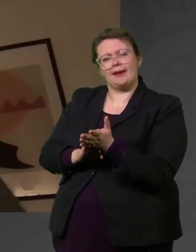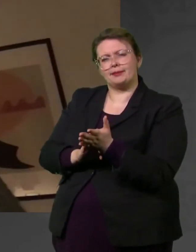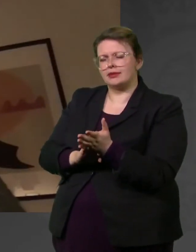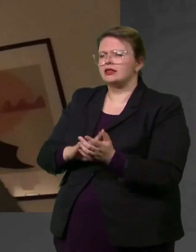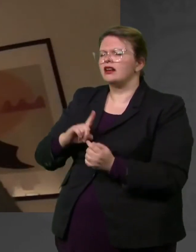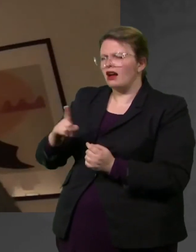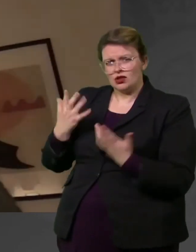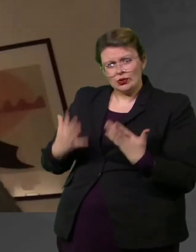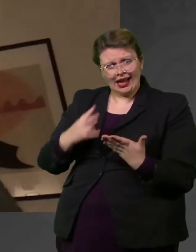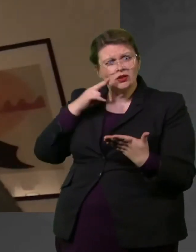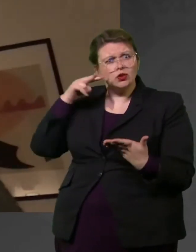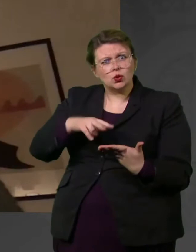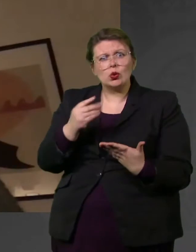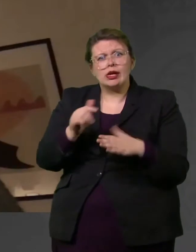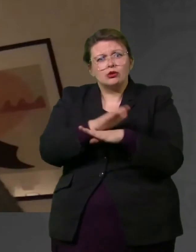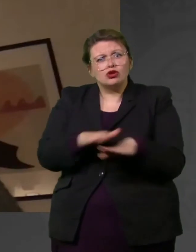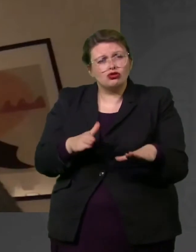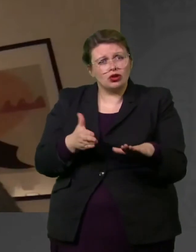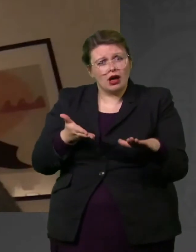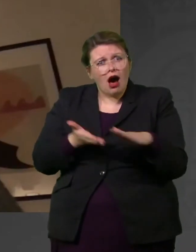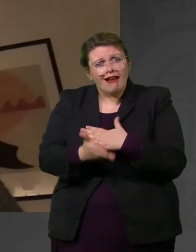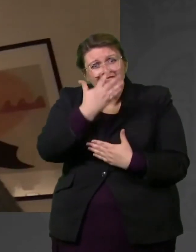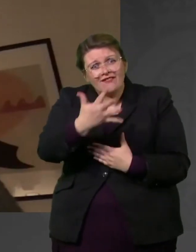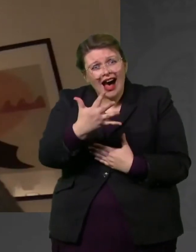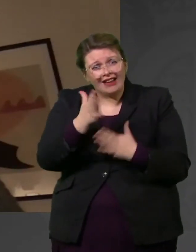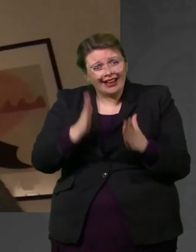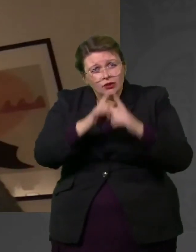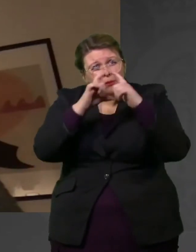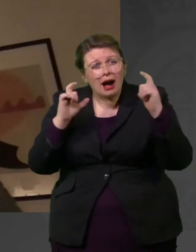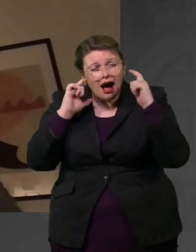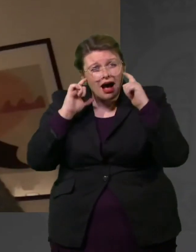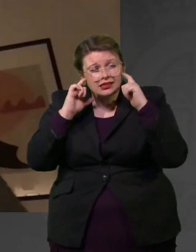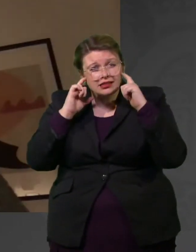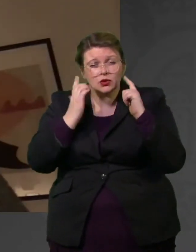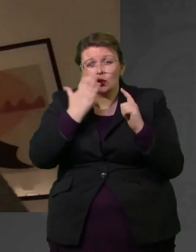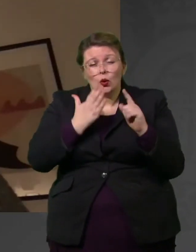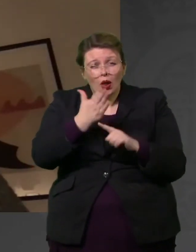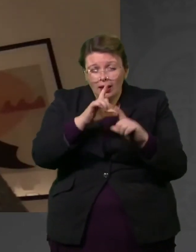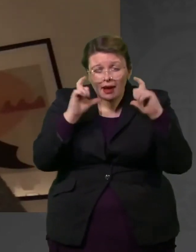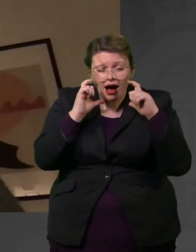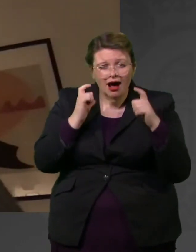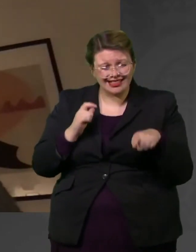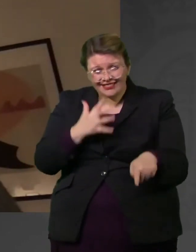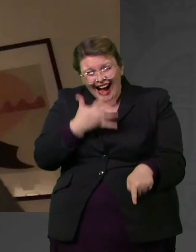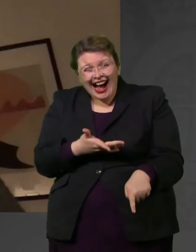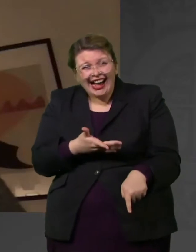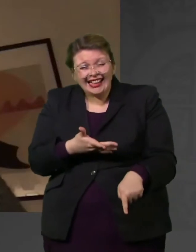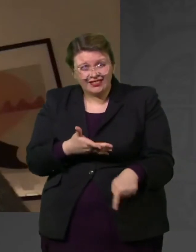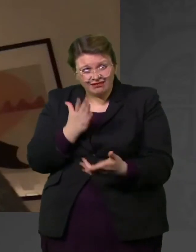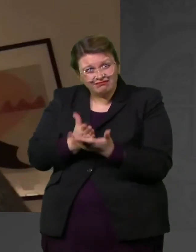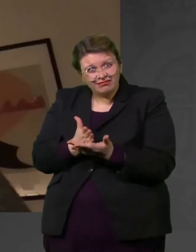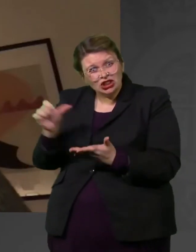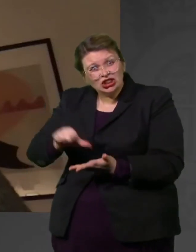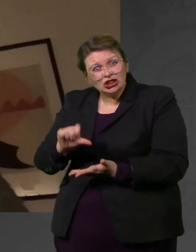Should teachers really be doing this? And is it really a necessity to stop the spread of COVID? And to Secretary of State,